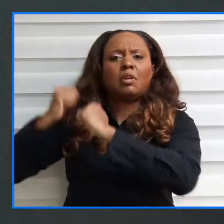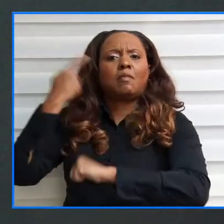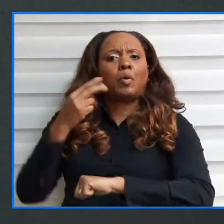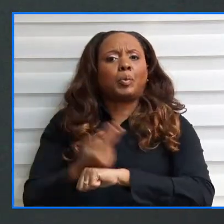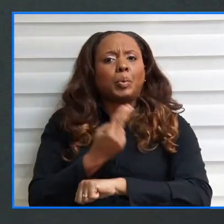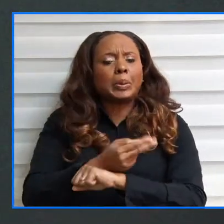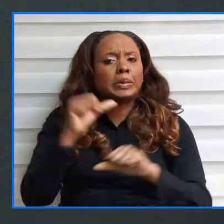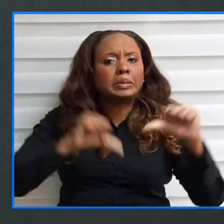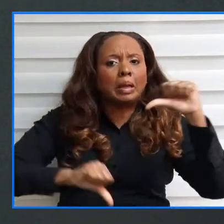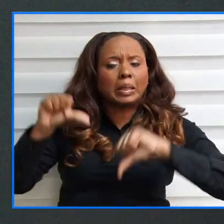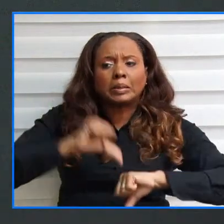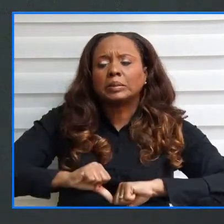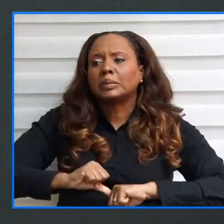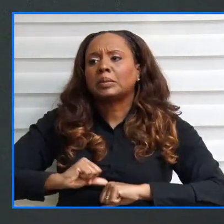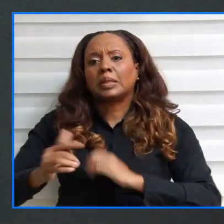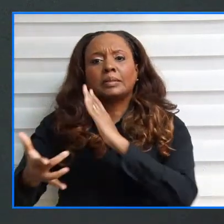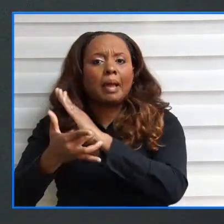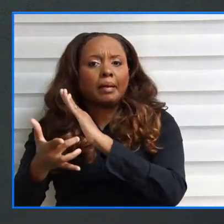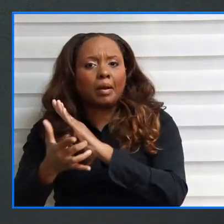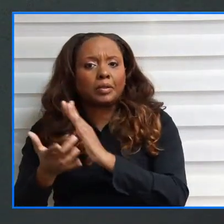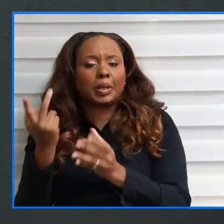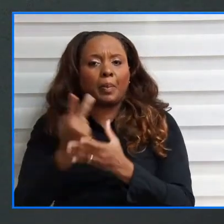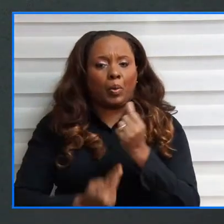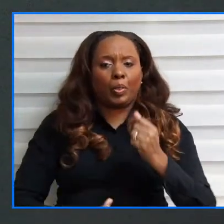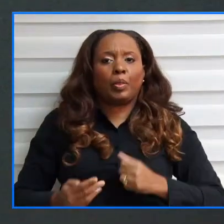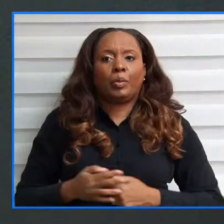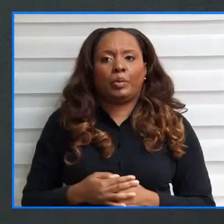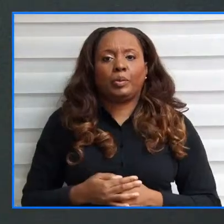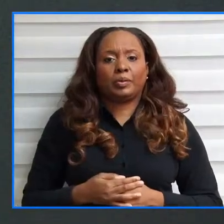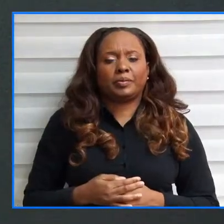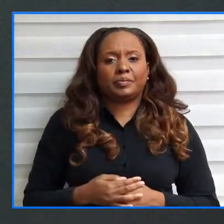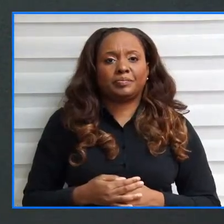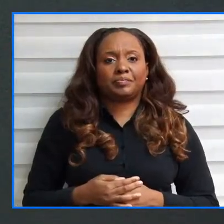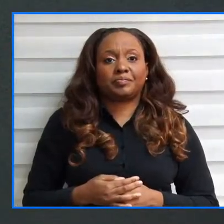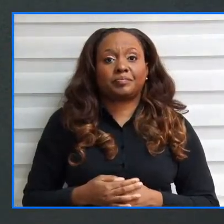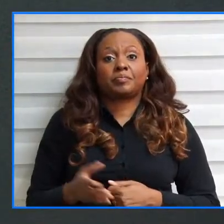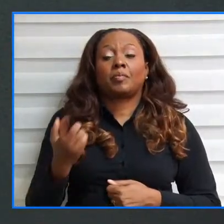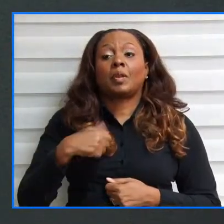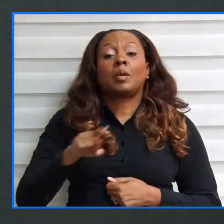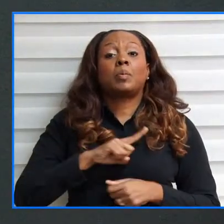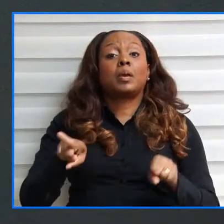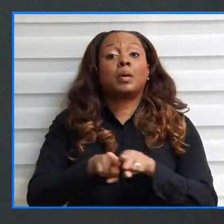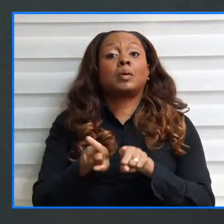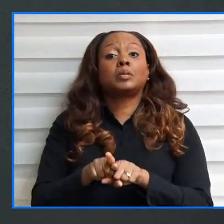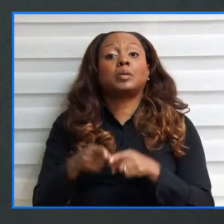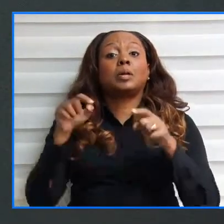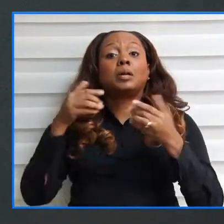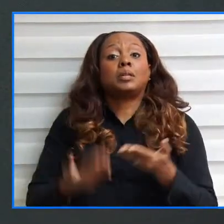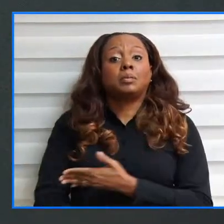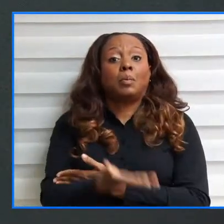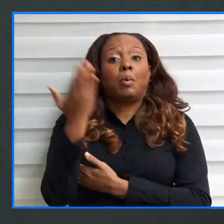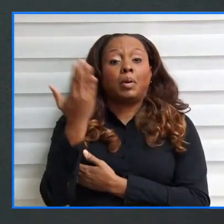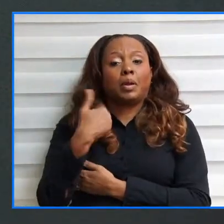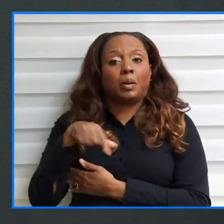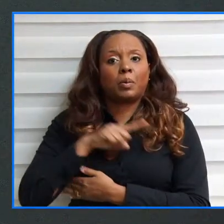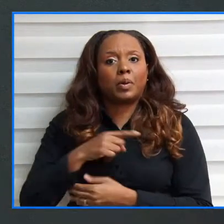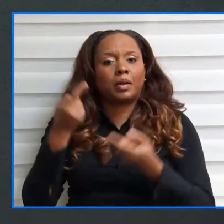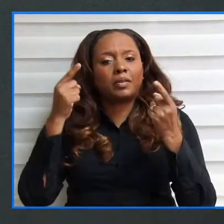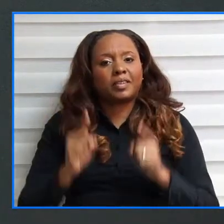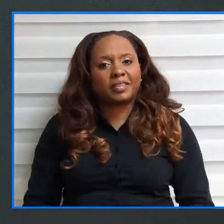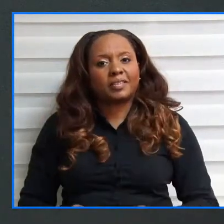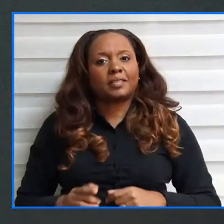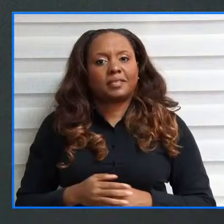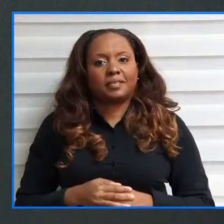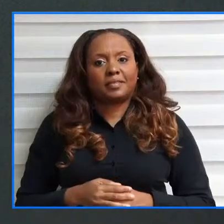and technology generally. Against that backdrop, we've agreed this morning in the signing of the cooperation agreement to a number